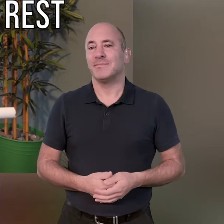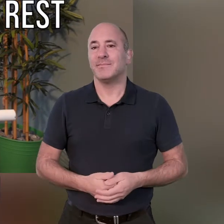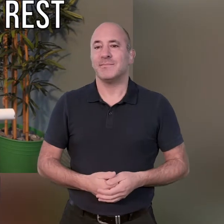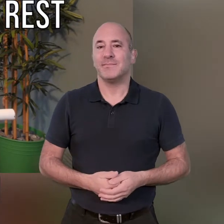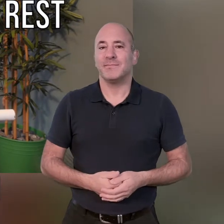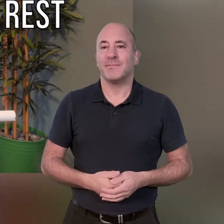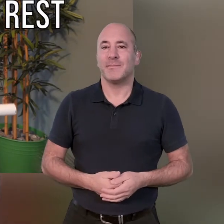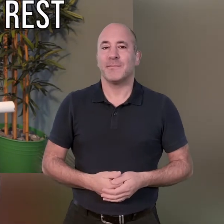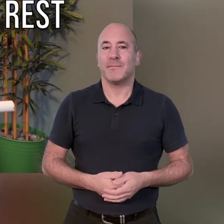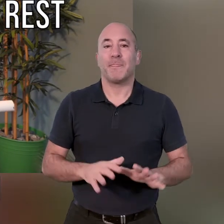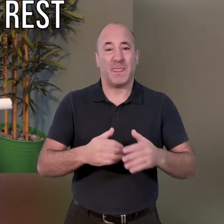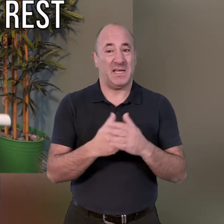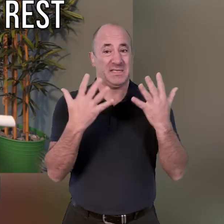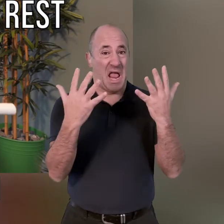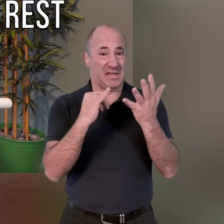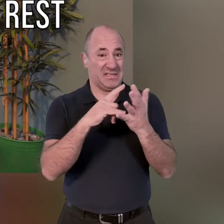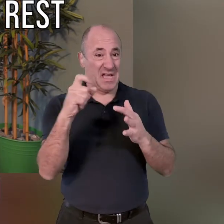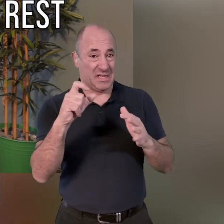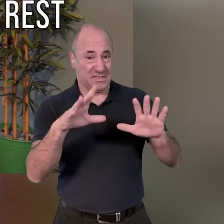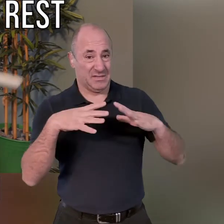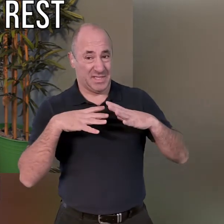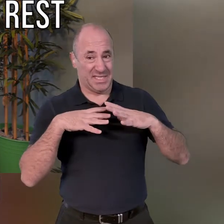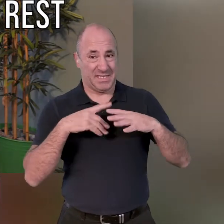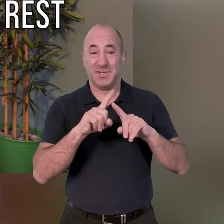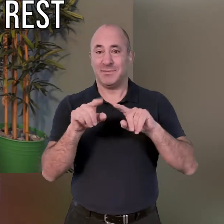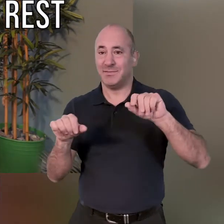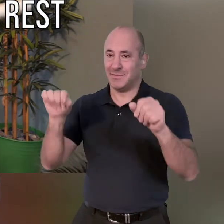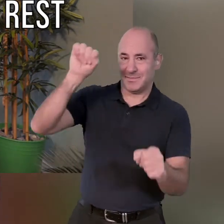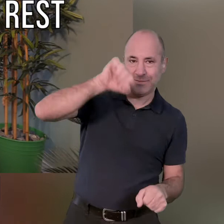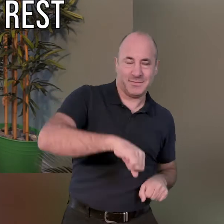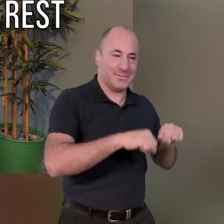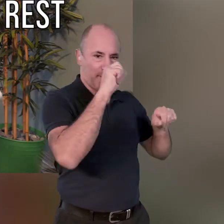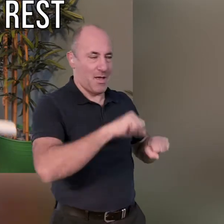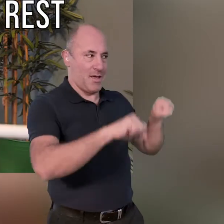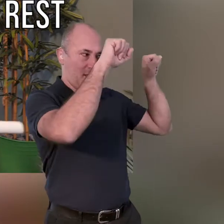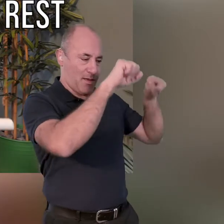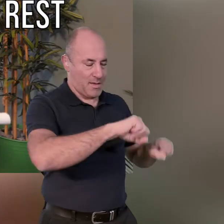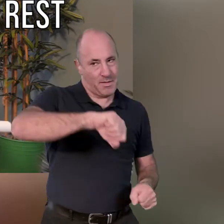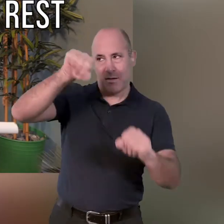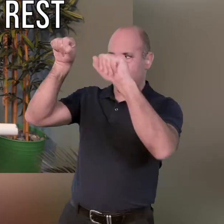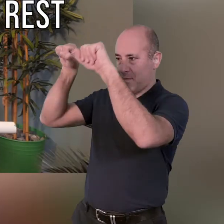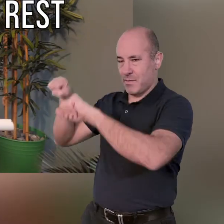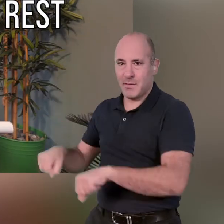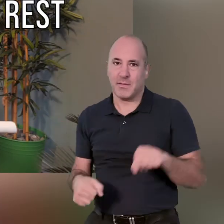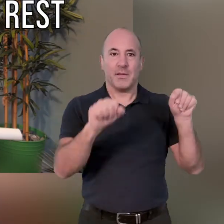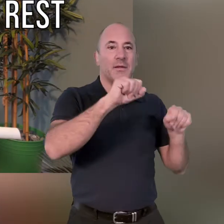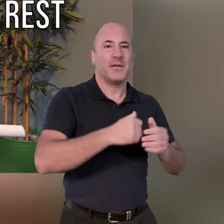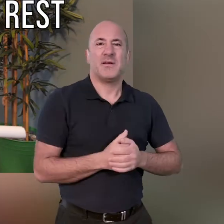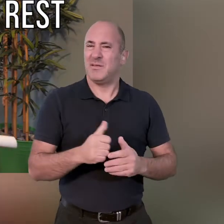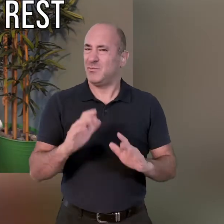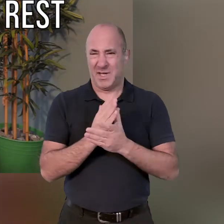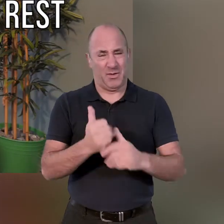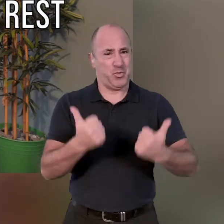going to go in 10 seconds again for the next one, which is the rotating one. But yeah, so many benefits, guys, and it's